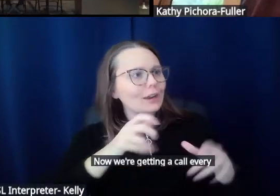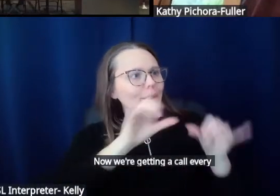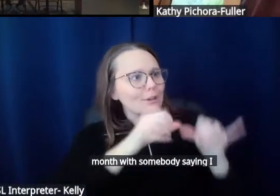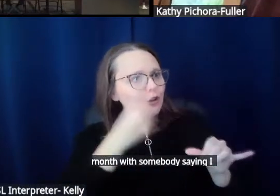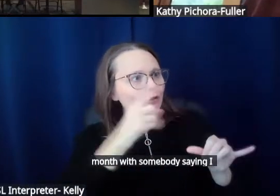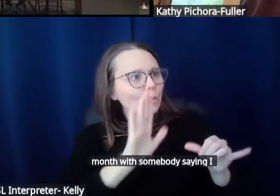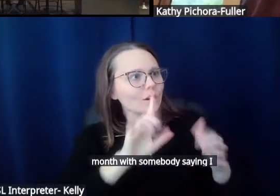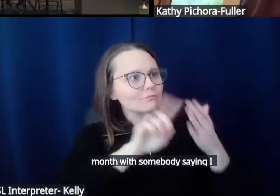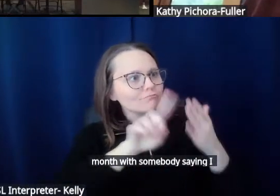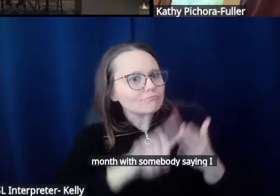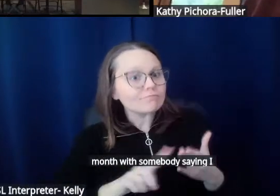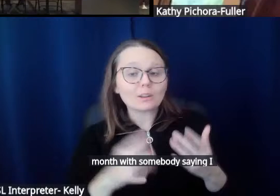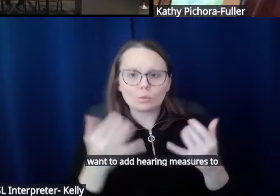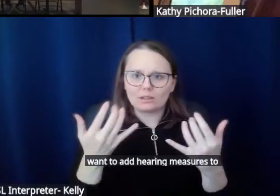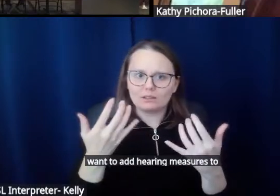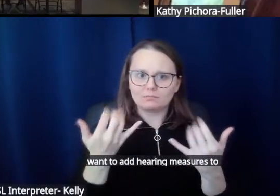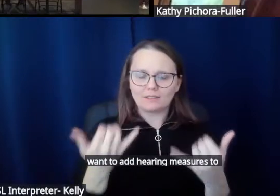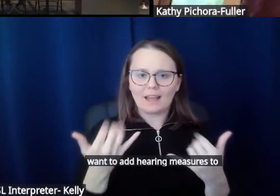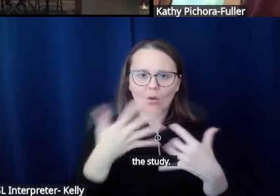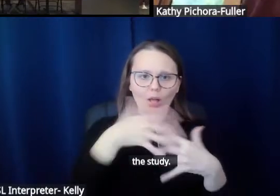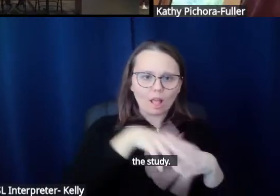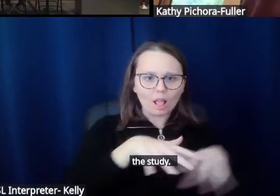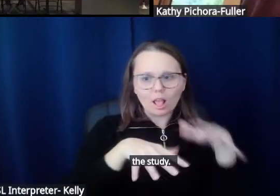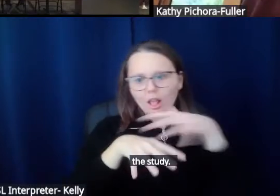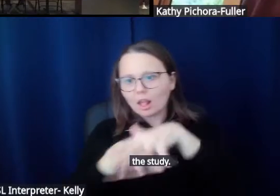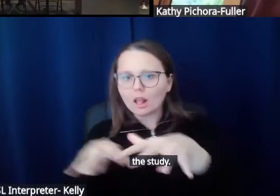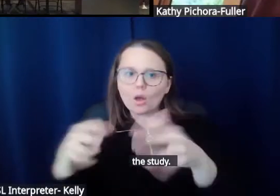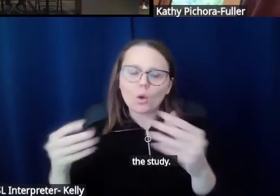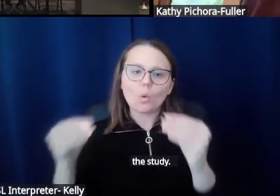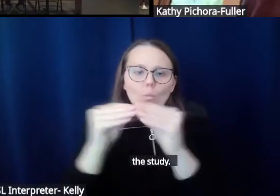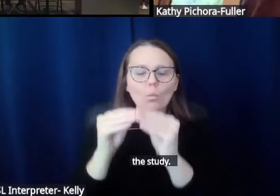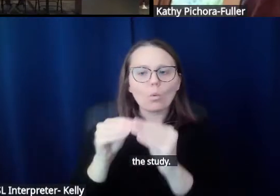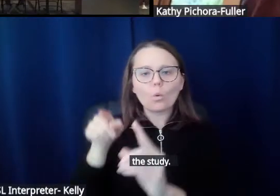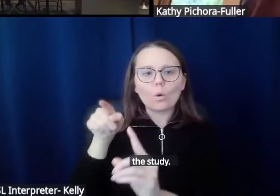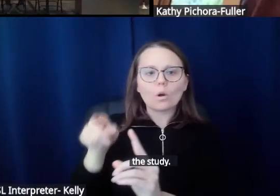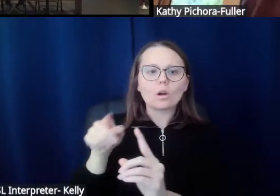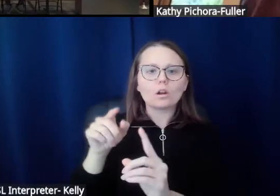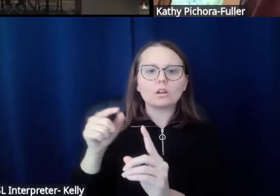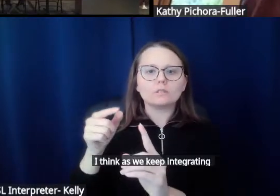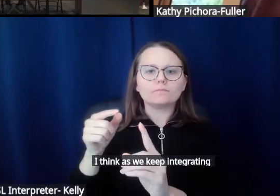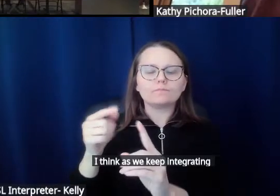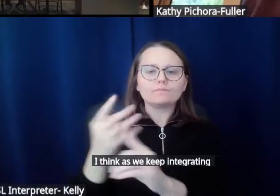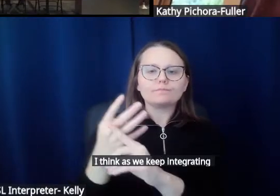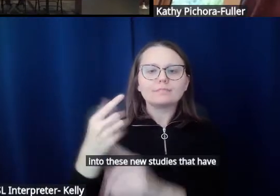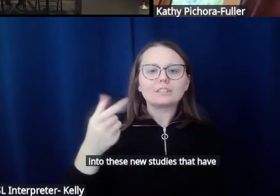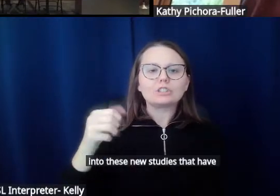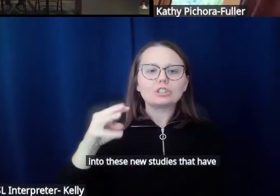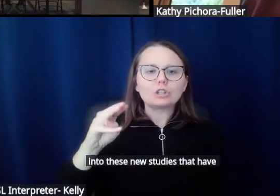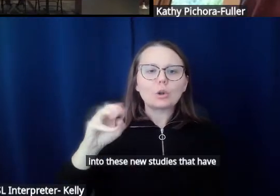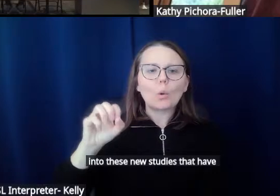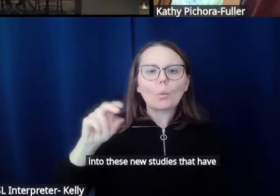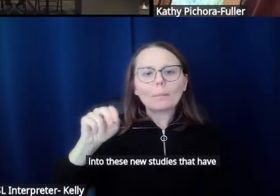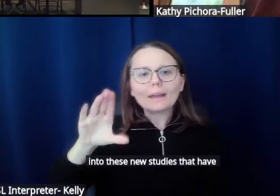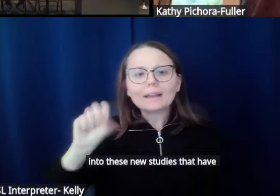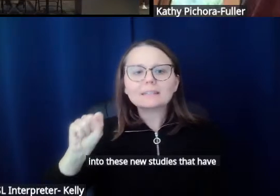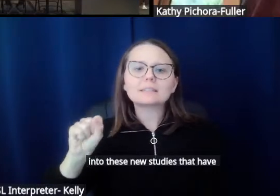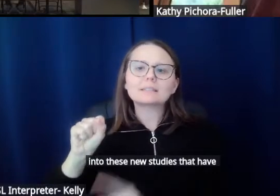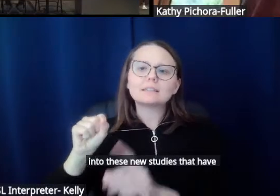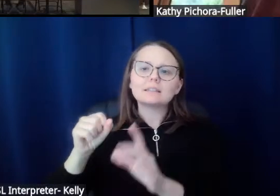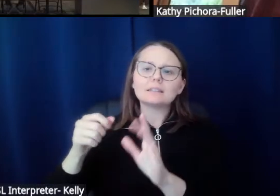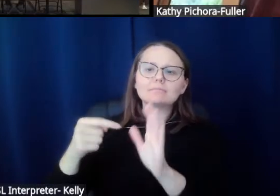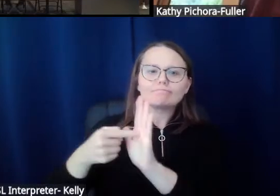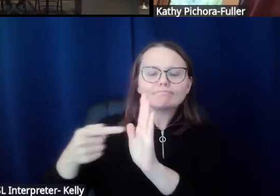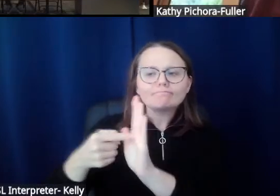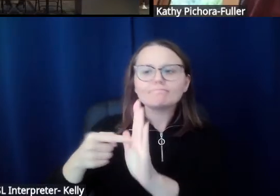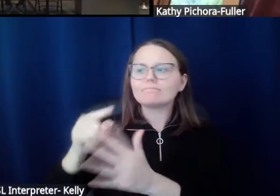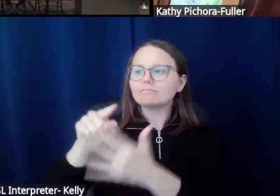keep integrating into these new studies that have better genomics, better environmental exposome, we're starting to say, oh, maybe there